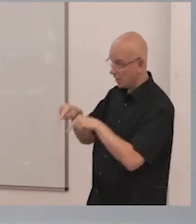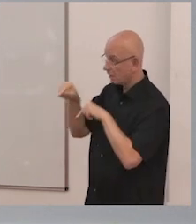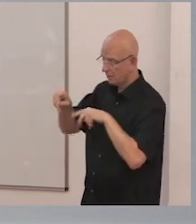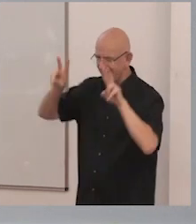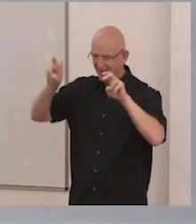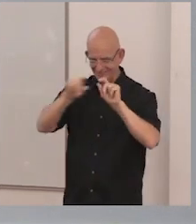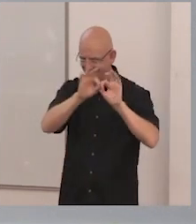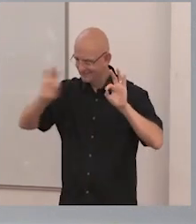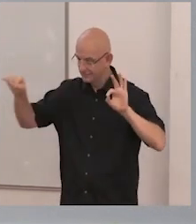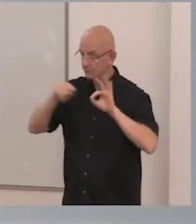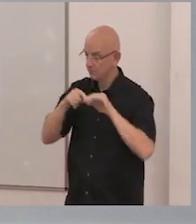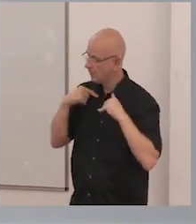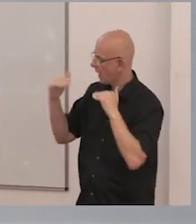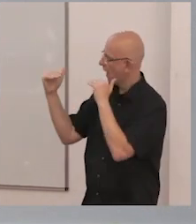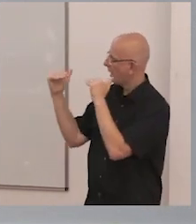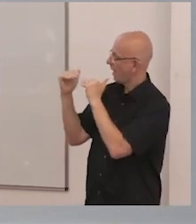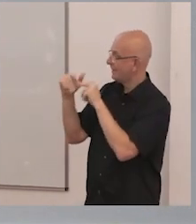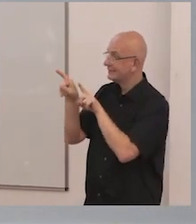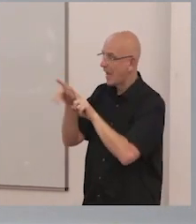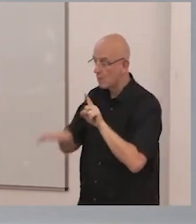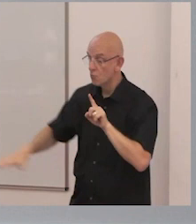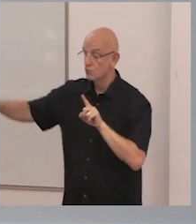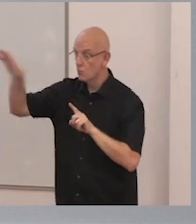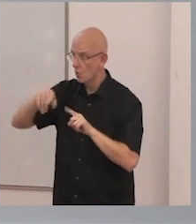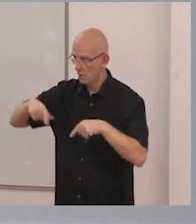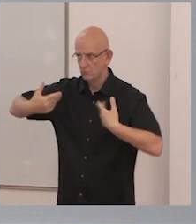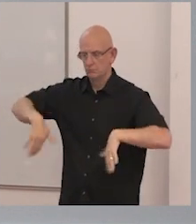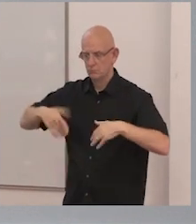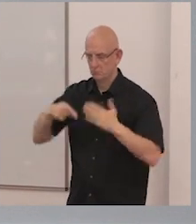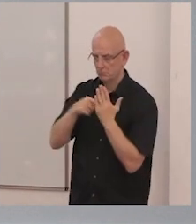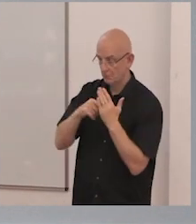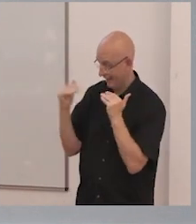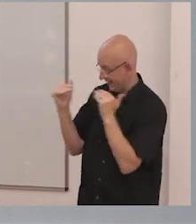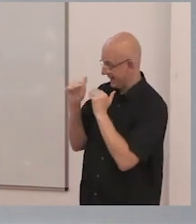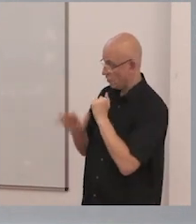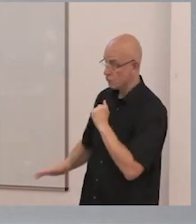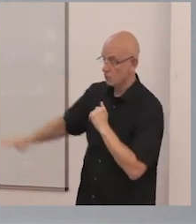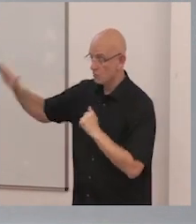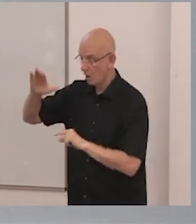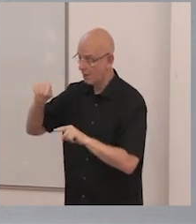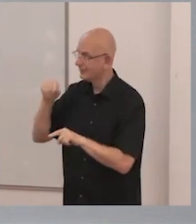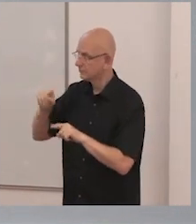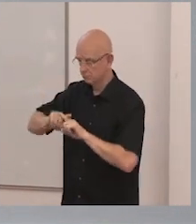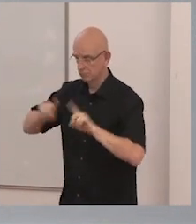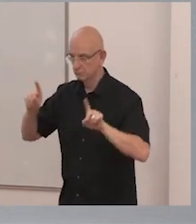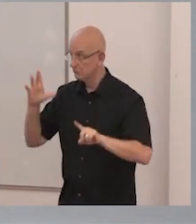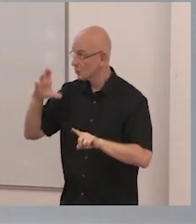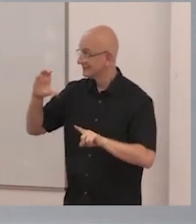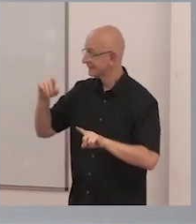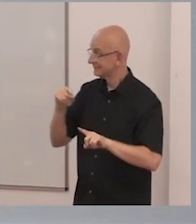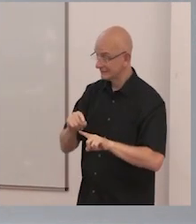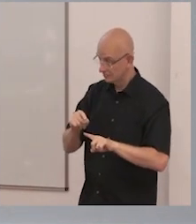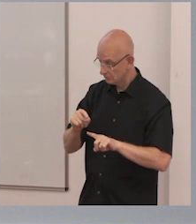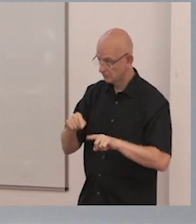from the CIC. And it's important because it focuses on equality of disabled children and young people with